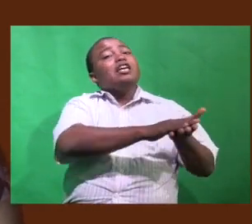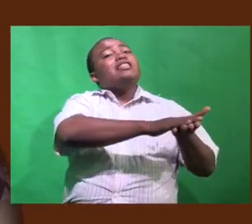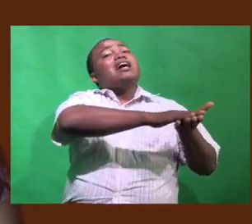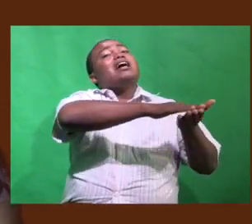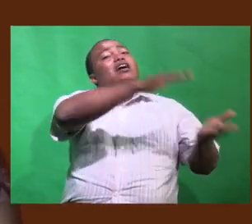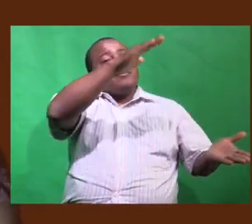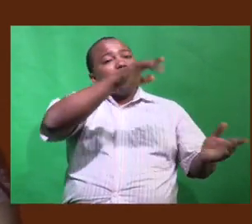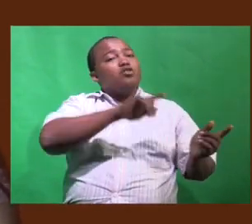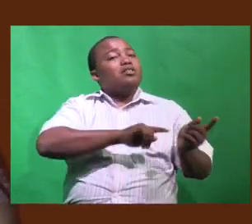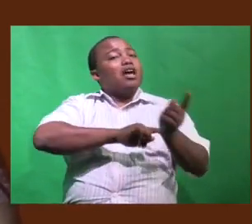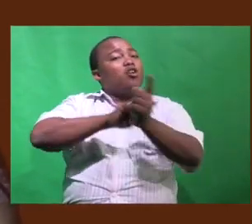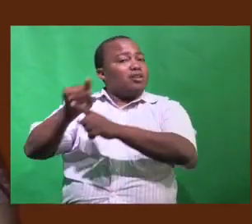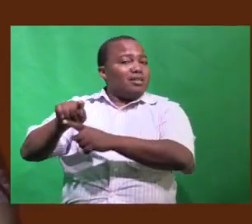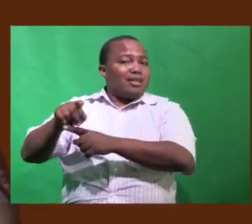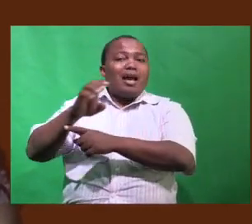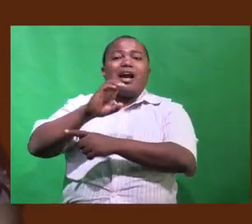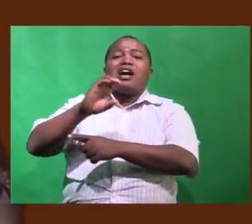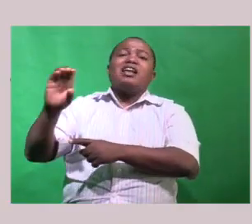credit side.